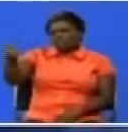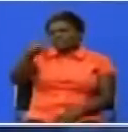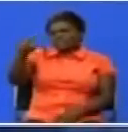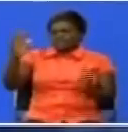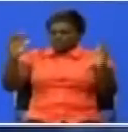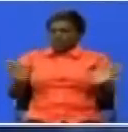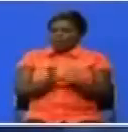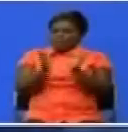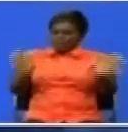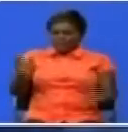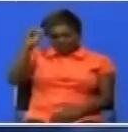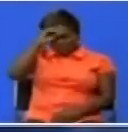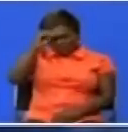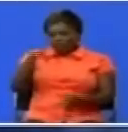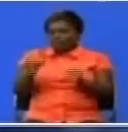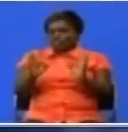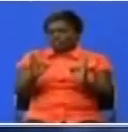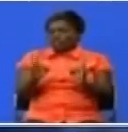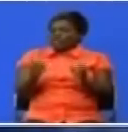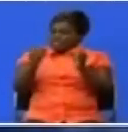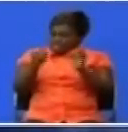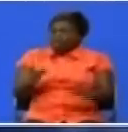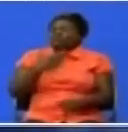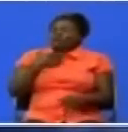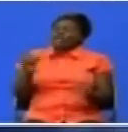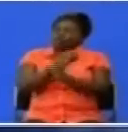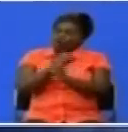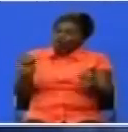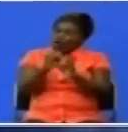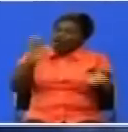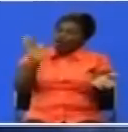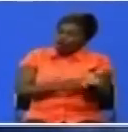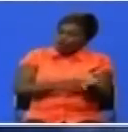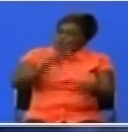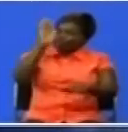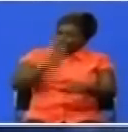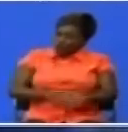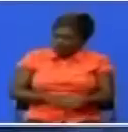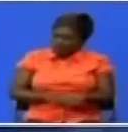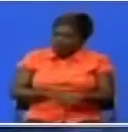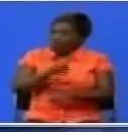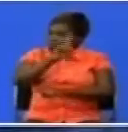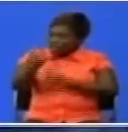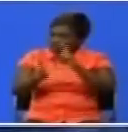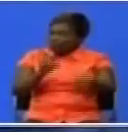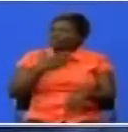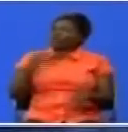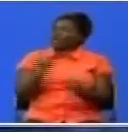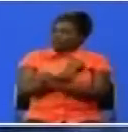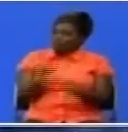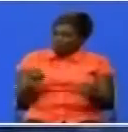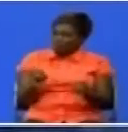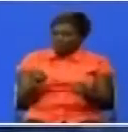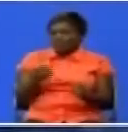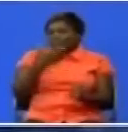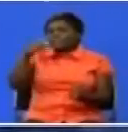every public official is a public official. If you don't want to be commented about or to be questioned or to be held accountable,